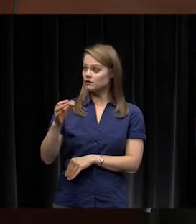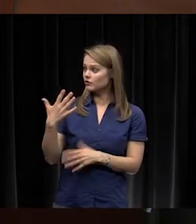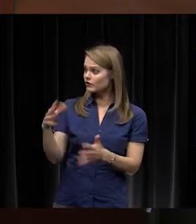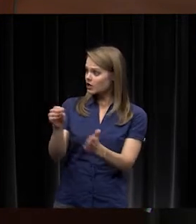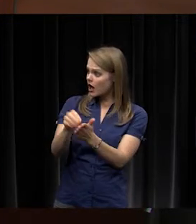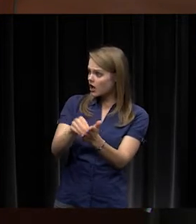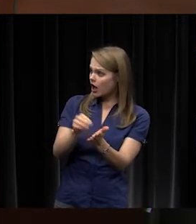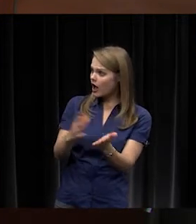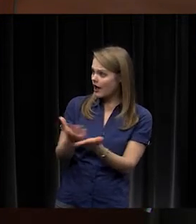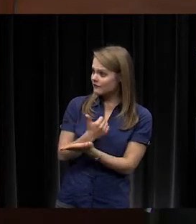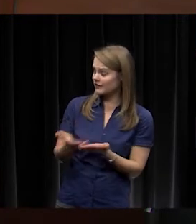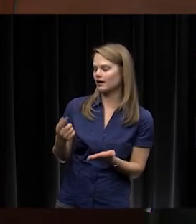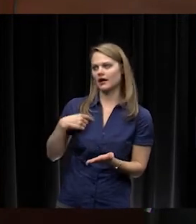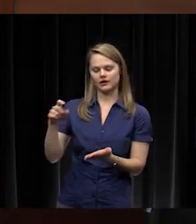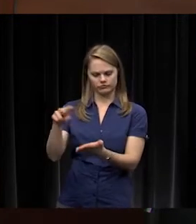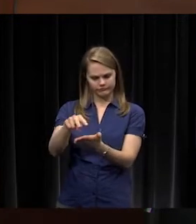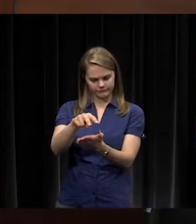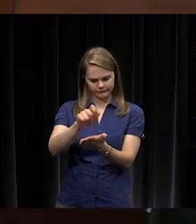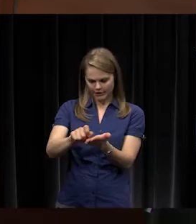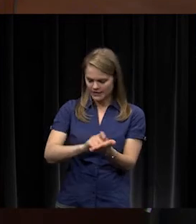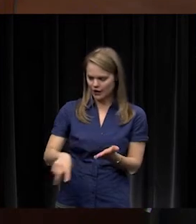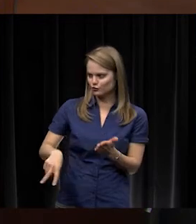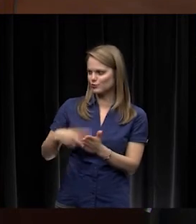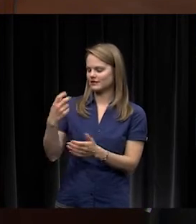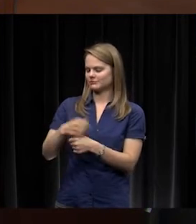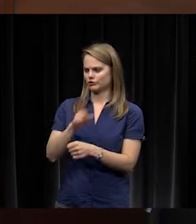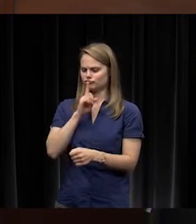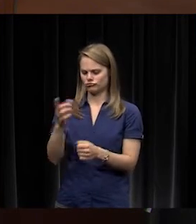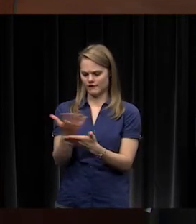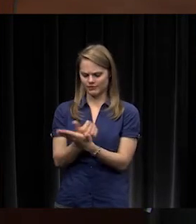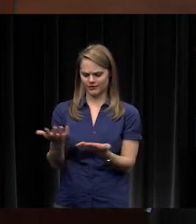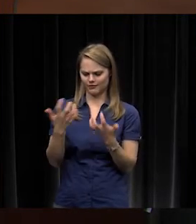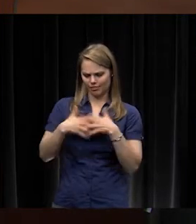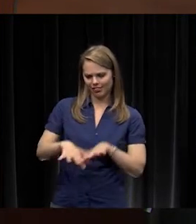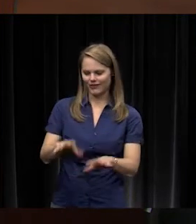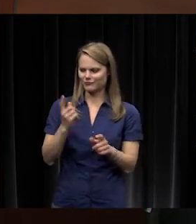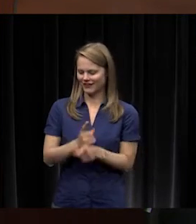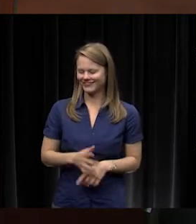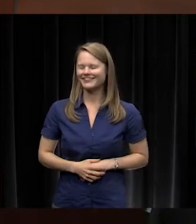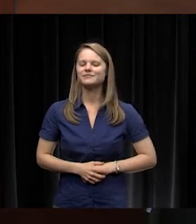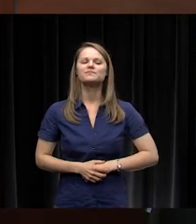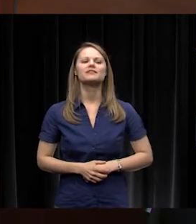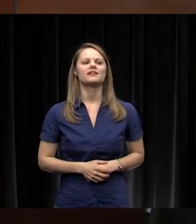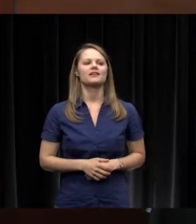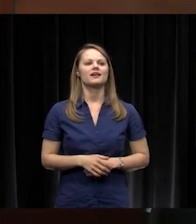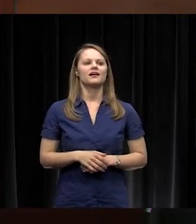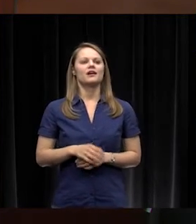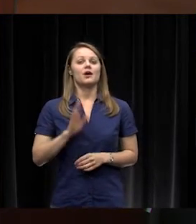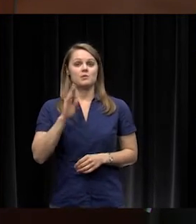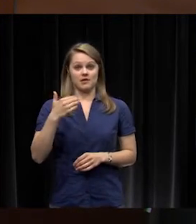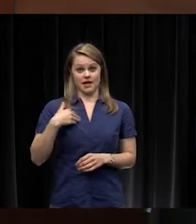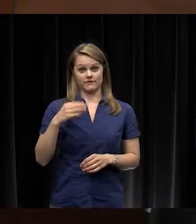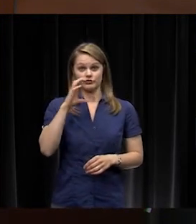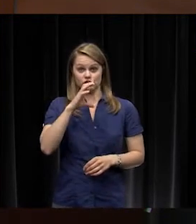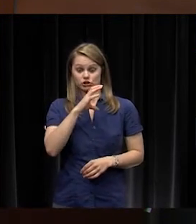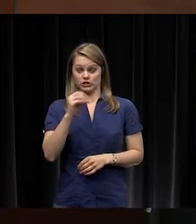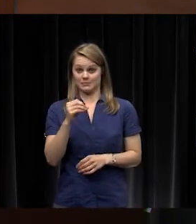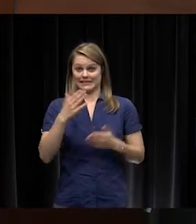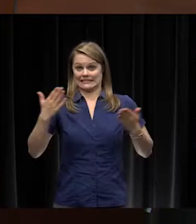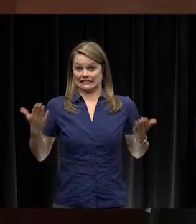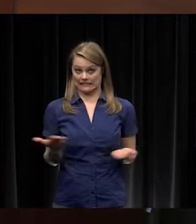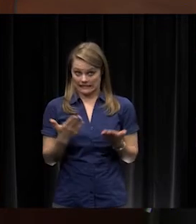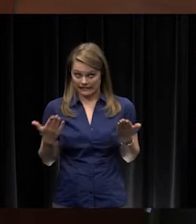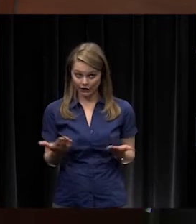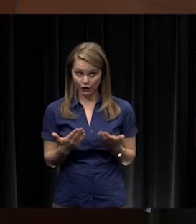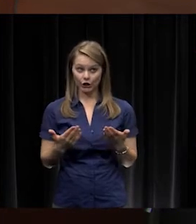make sure I got all this straight. So August 18th, then we'll actually have the search firms here and actually interview those. From there, then